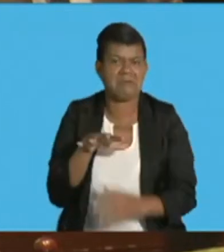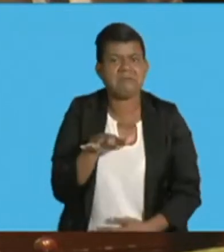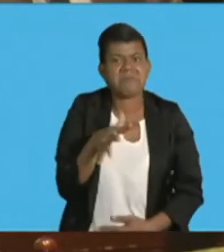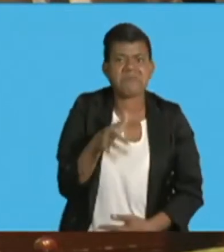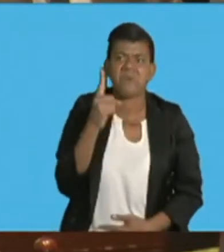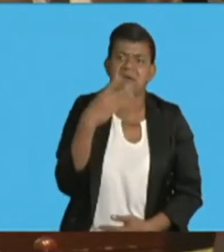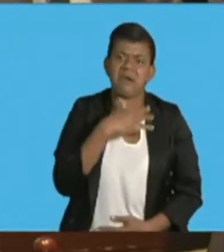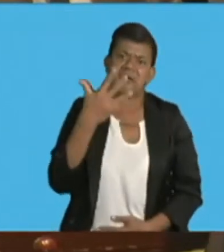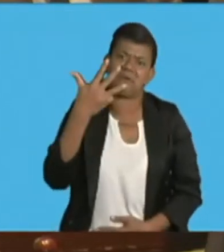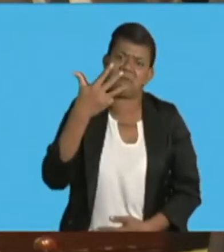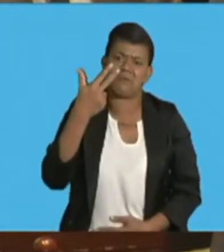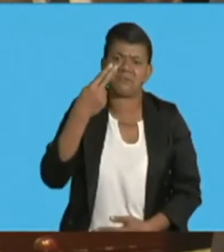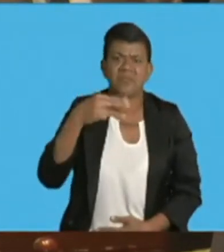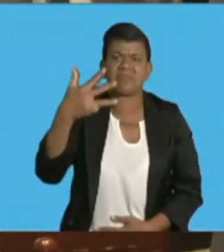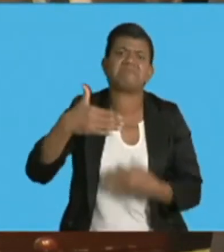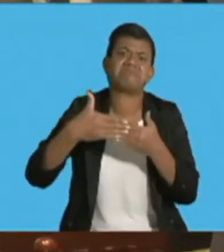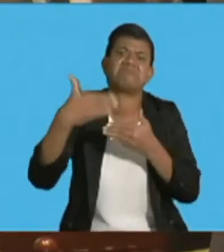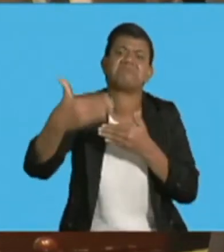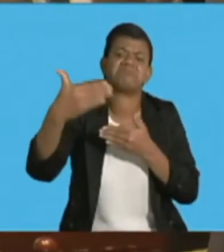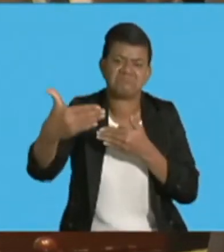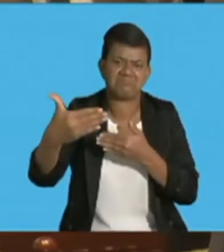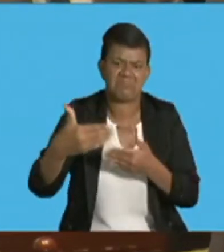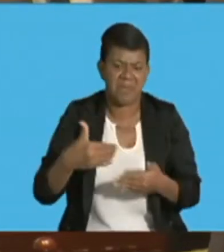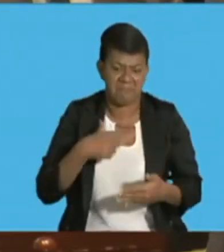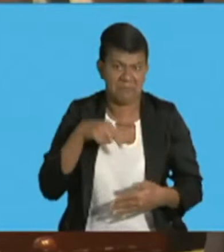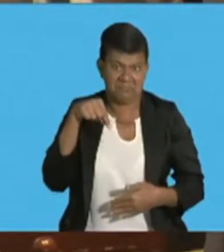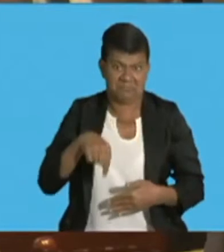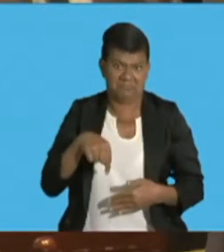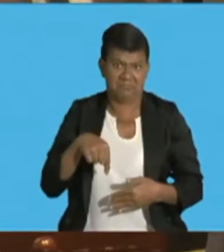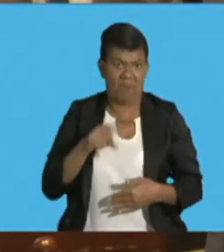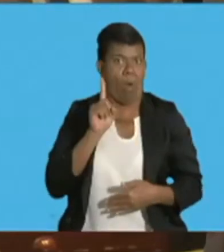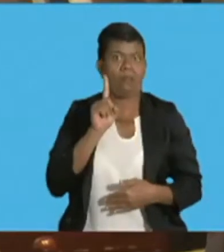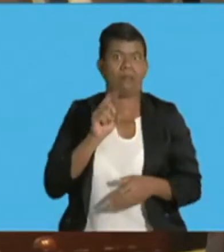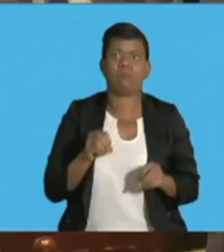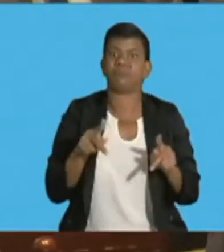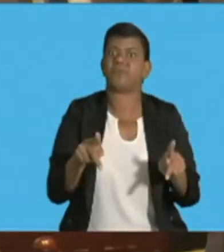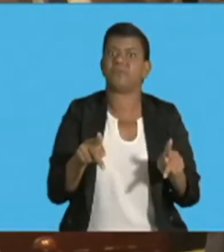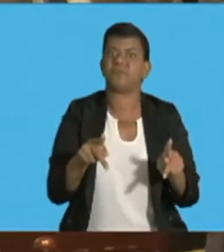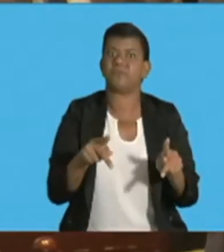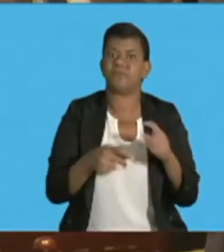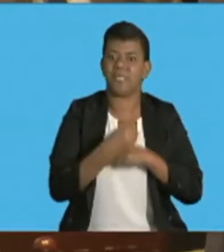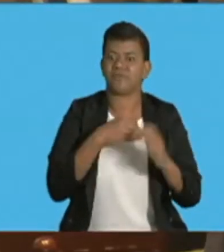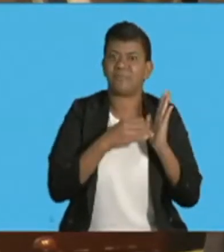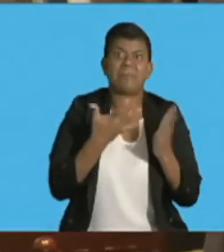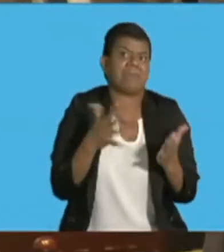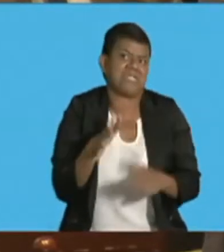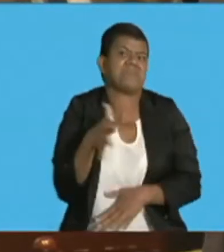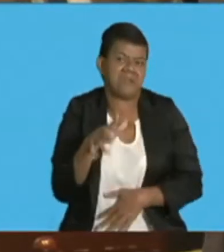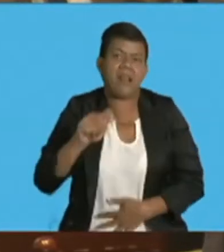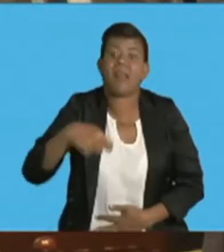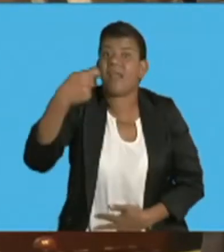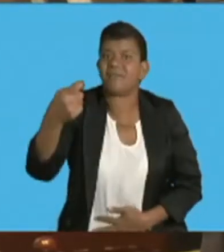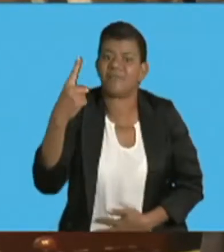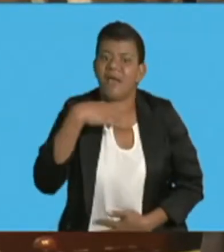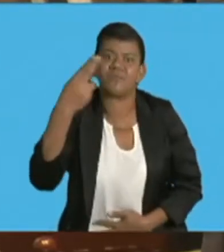once-in-a-lifetime opportunity. At the annual meetings, Fiji will have an opportunity to address the plenary session of the Board of Governors, together with the President of the World